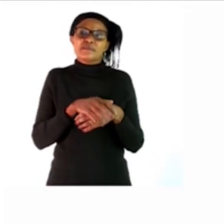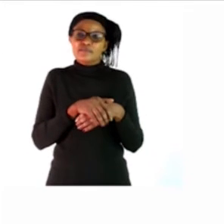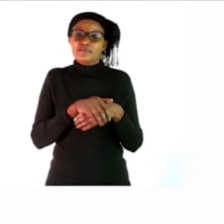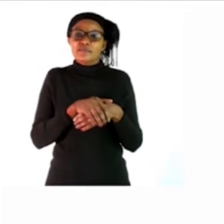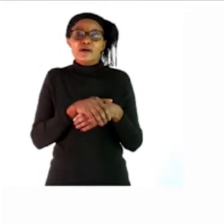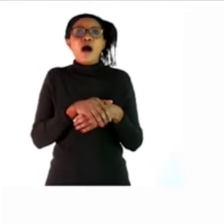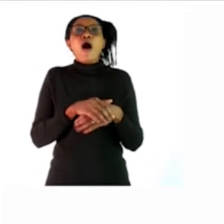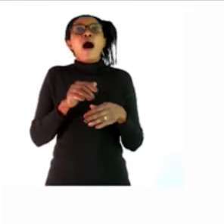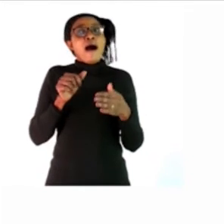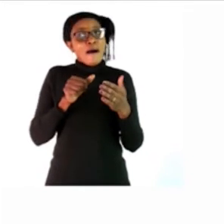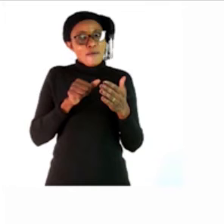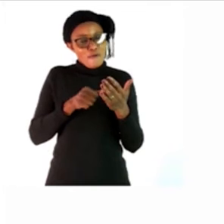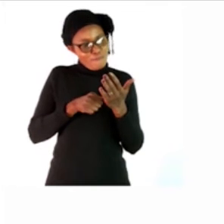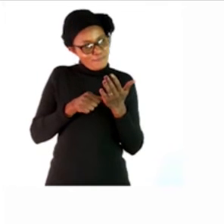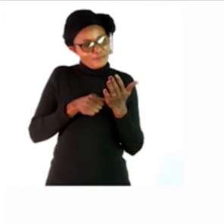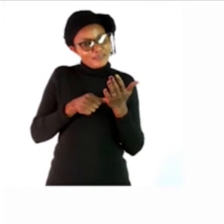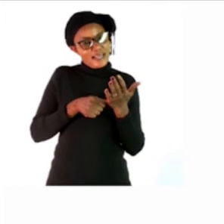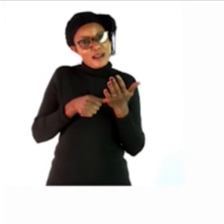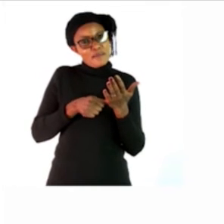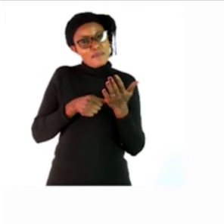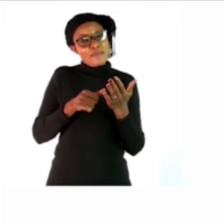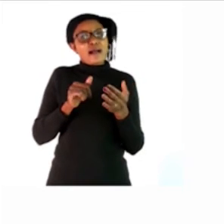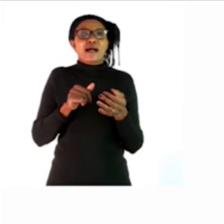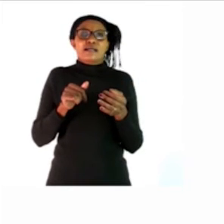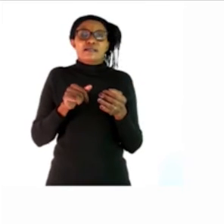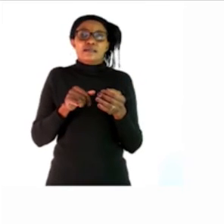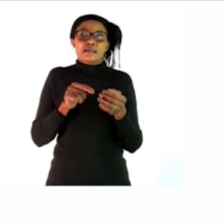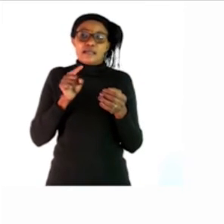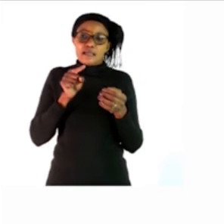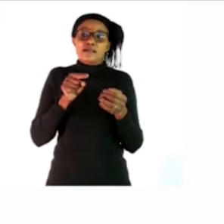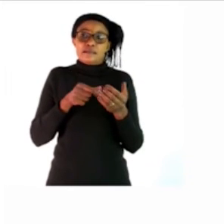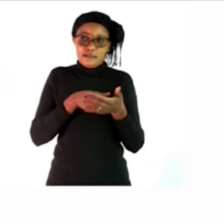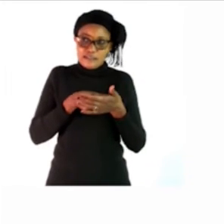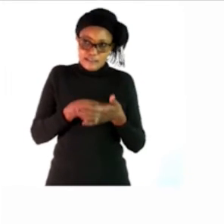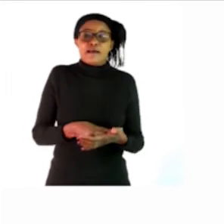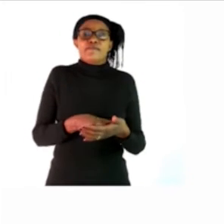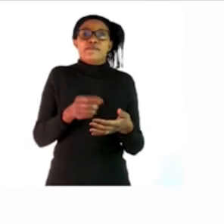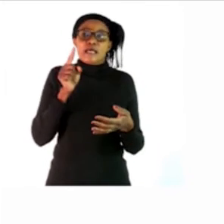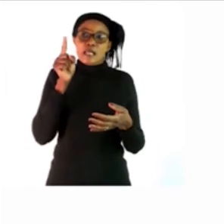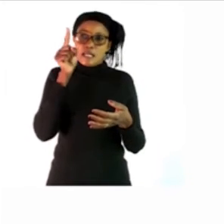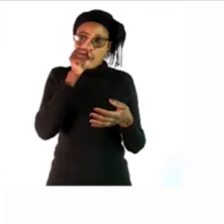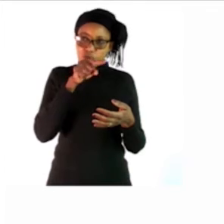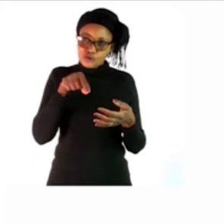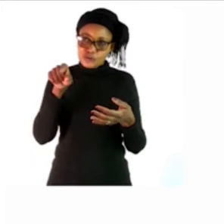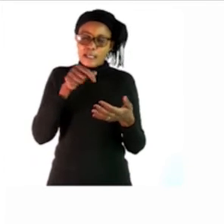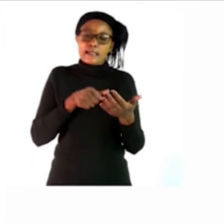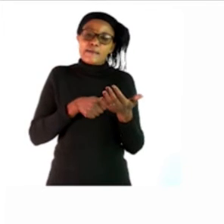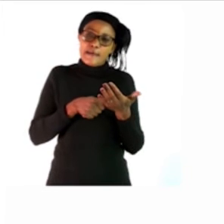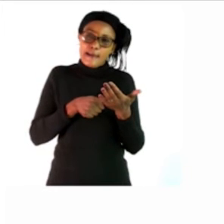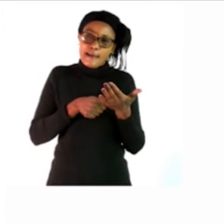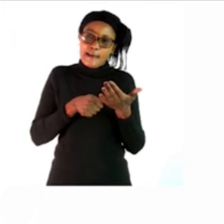The rubber. So now you have to make a circle around the rubber because the rubber